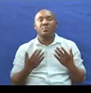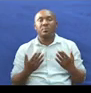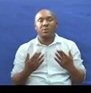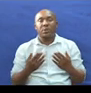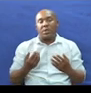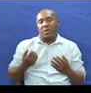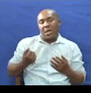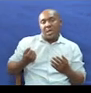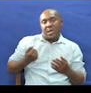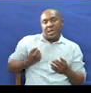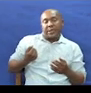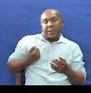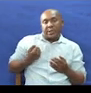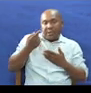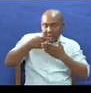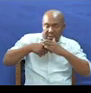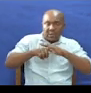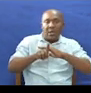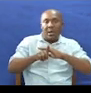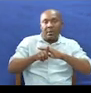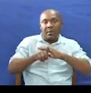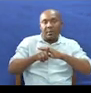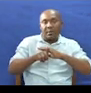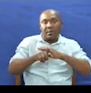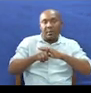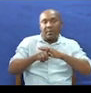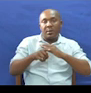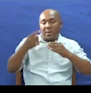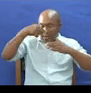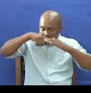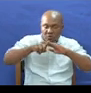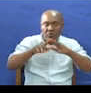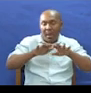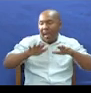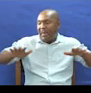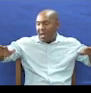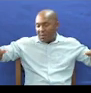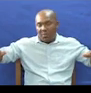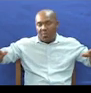She entered into the bedroom and slept.